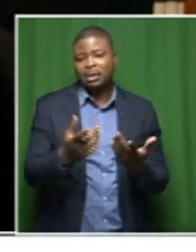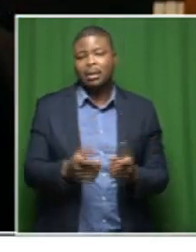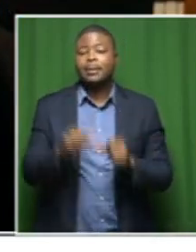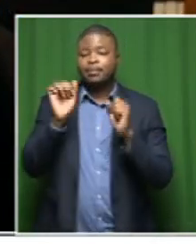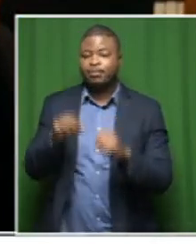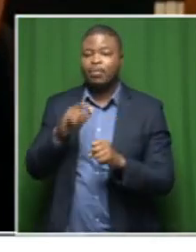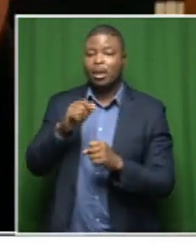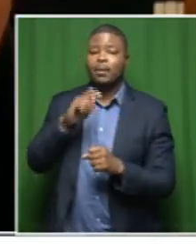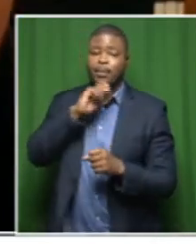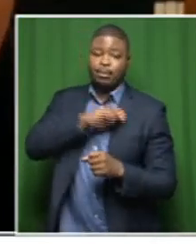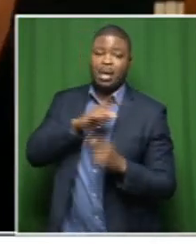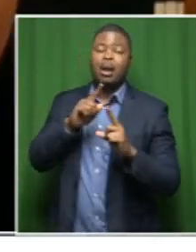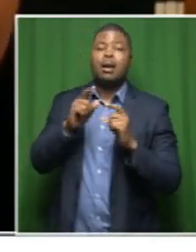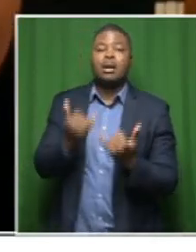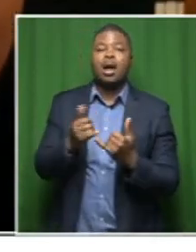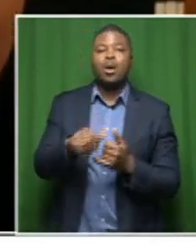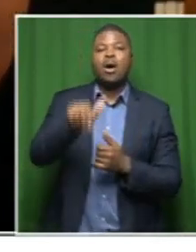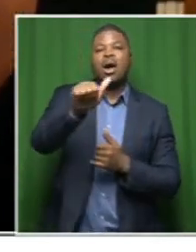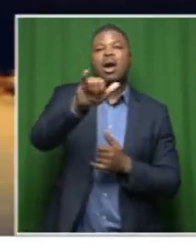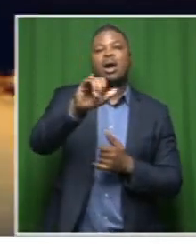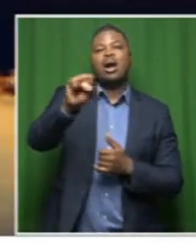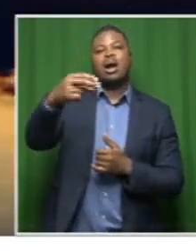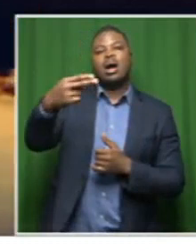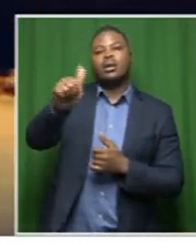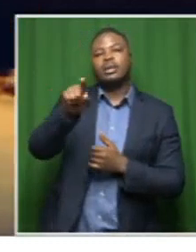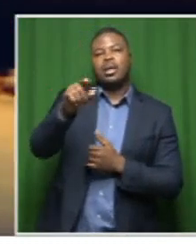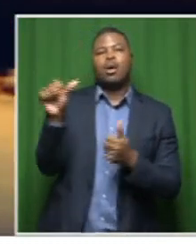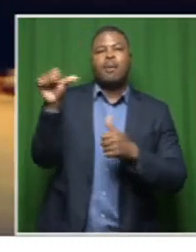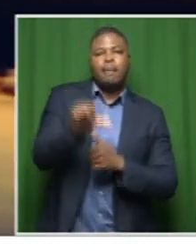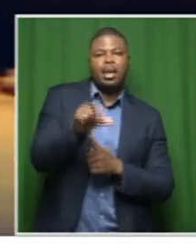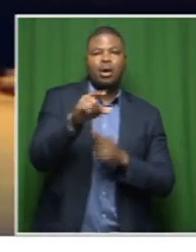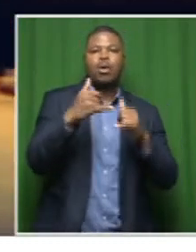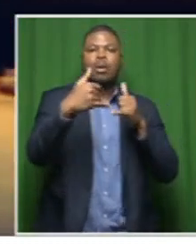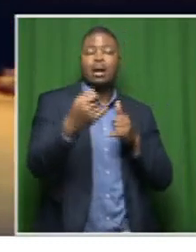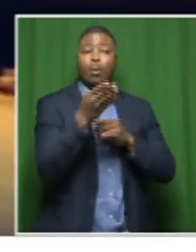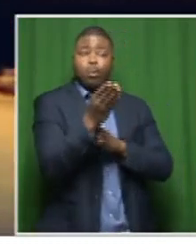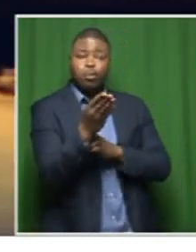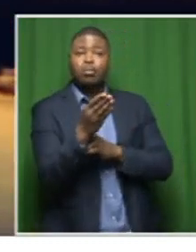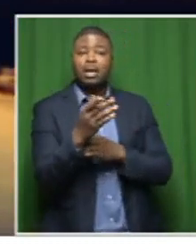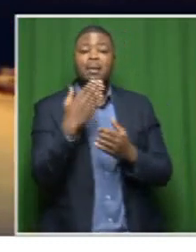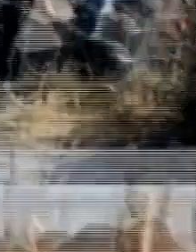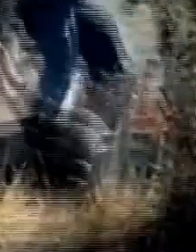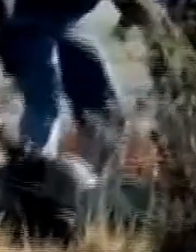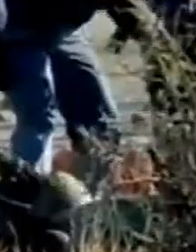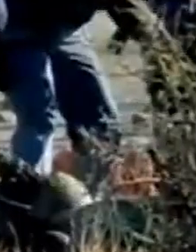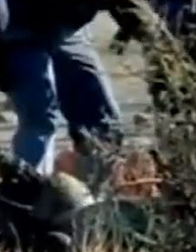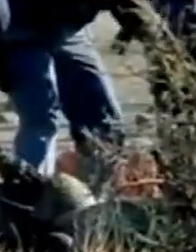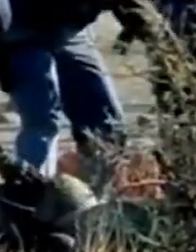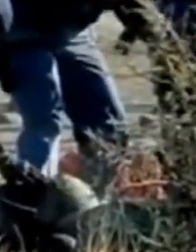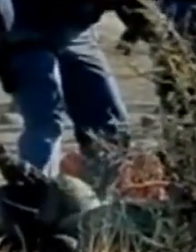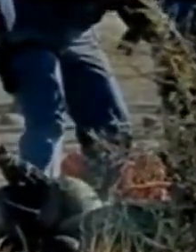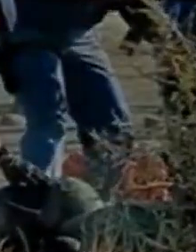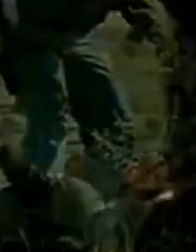justice. Aisha Fundi is back with us. She's on the line. Aisha, Nomzamo, please just hang tight for me.